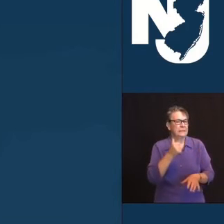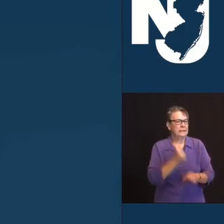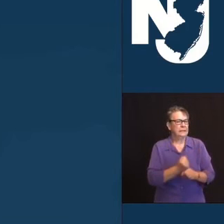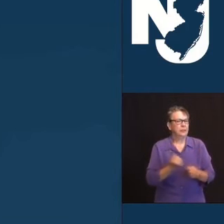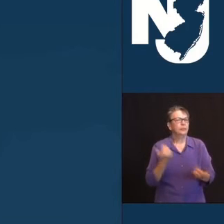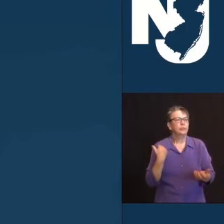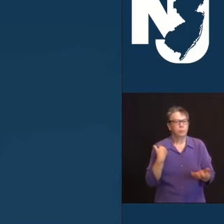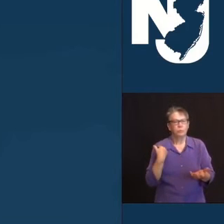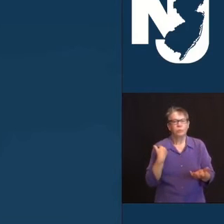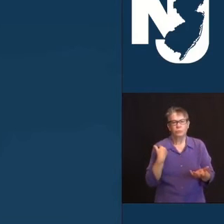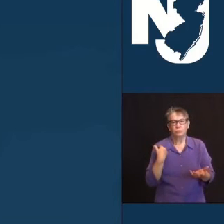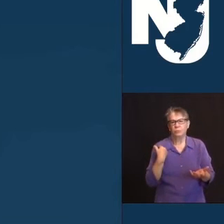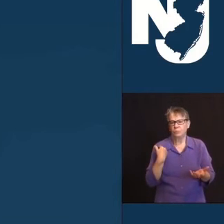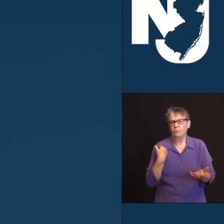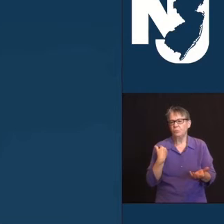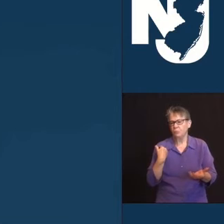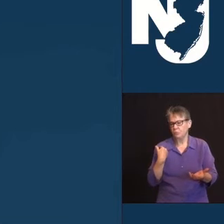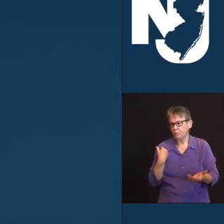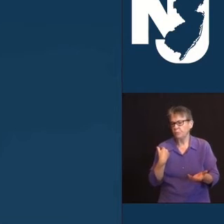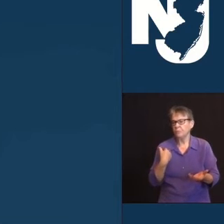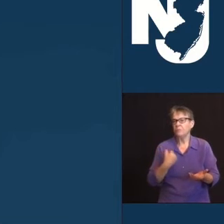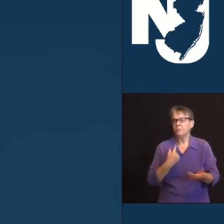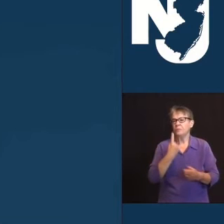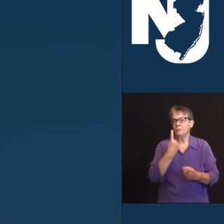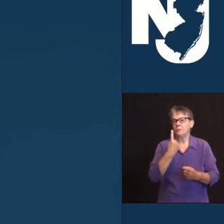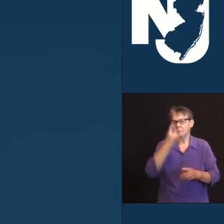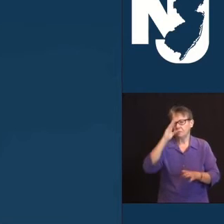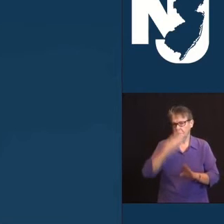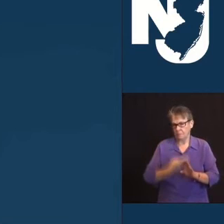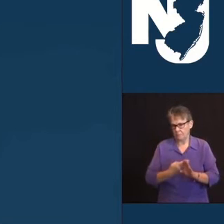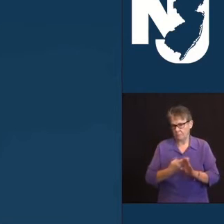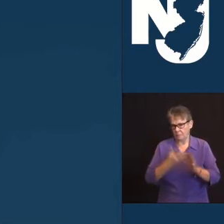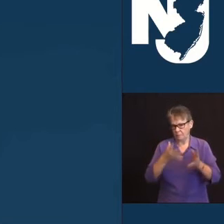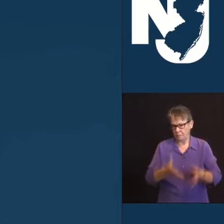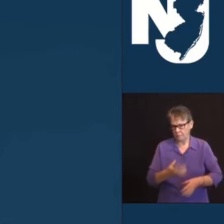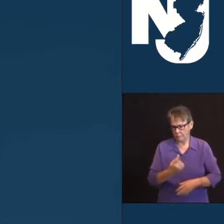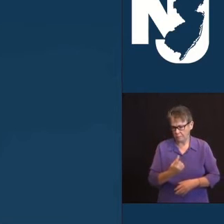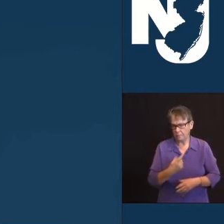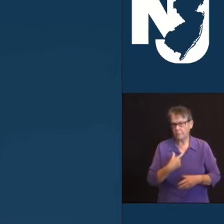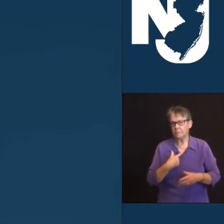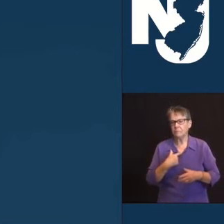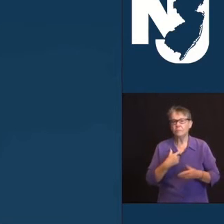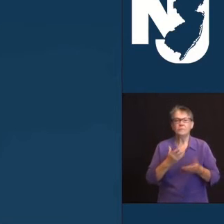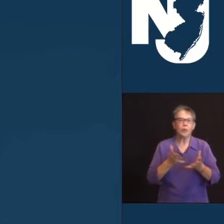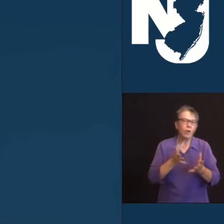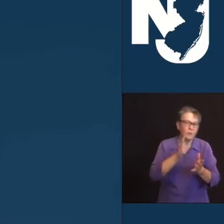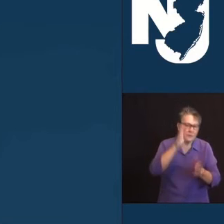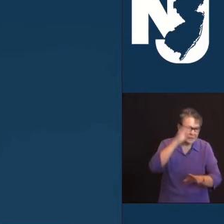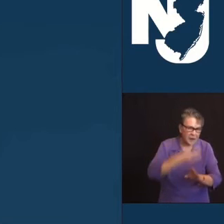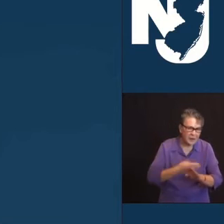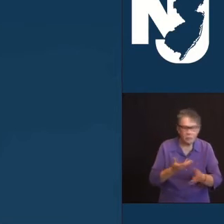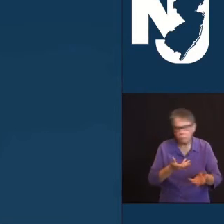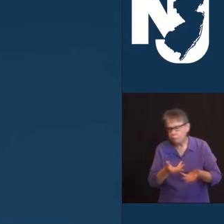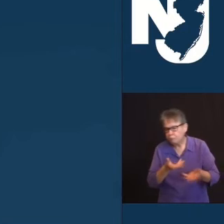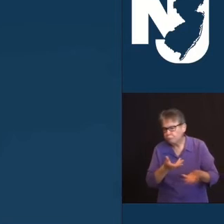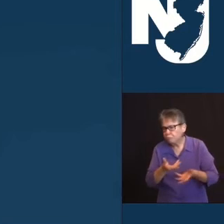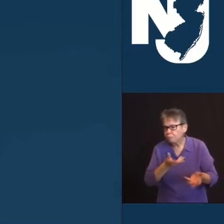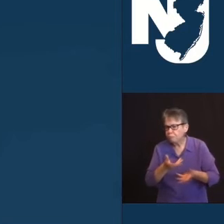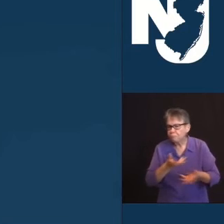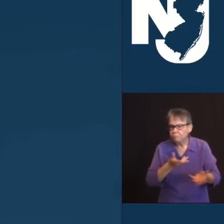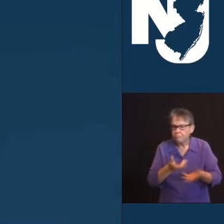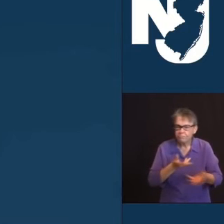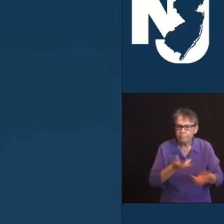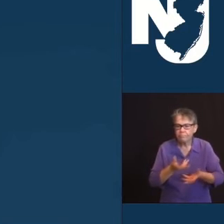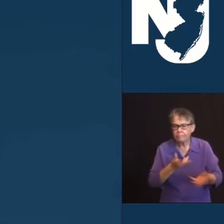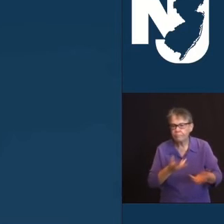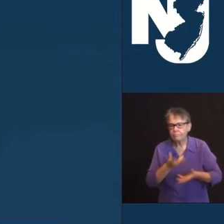Thomas III, and I had the great honor of speaking with him on Friday, and daughter-in-law, Erica, and grandchildren, Victoria and